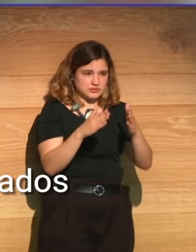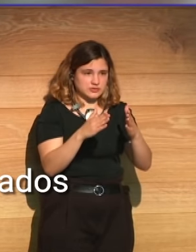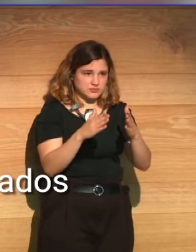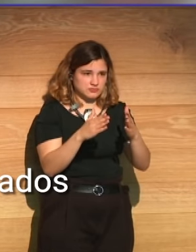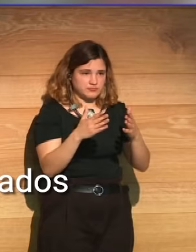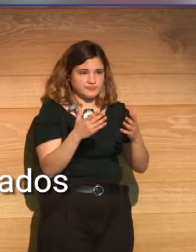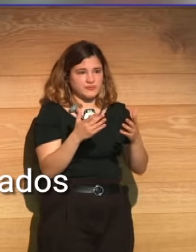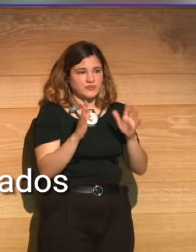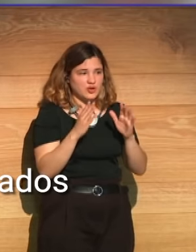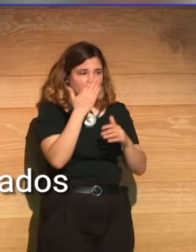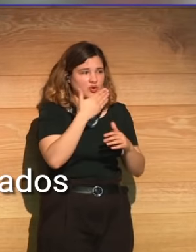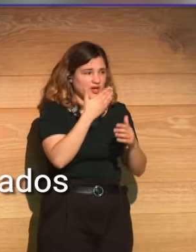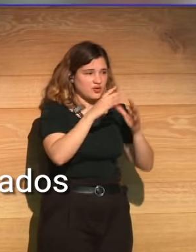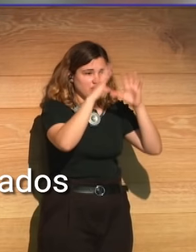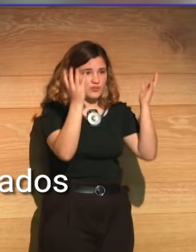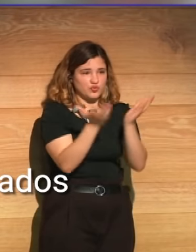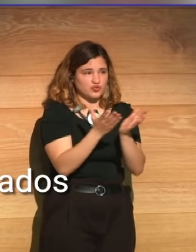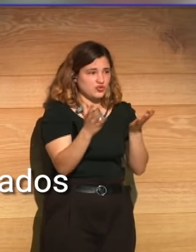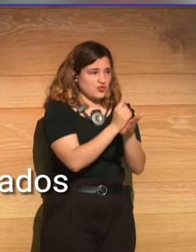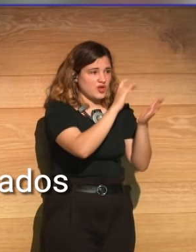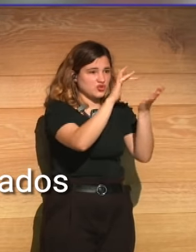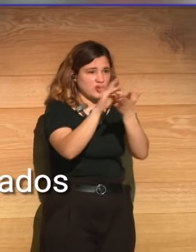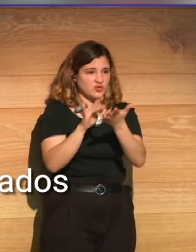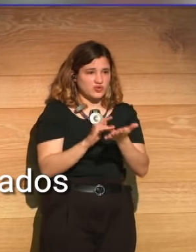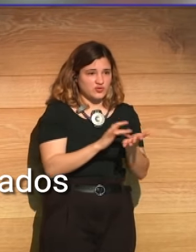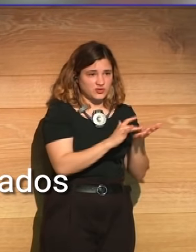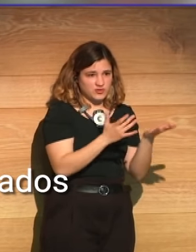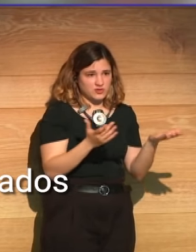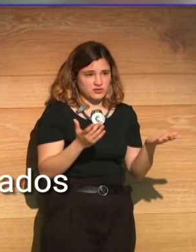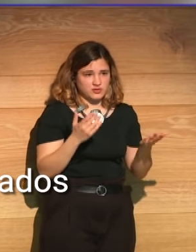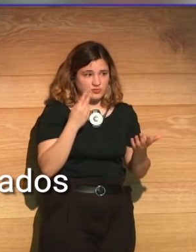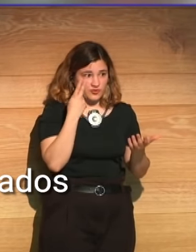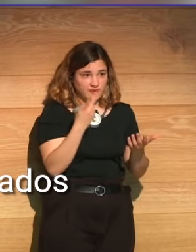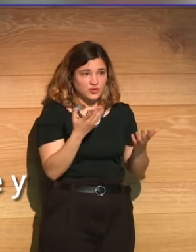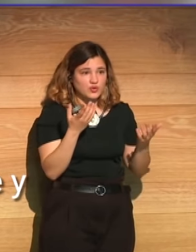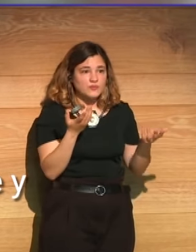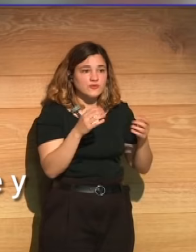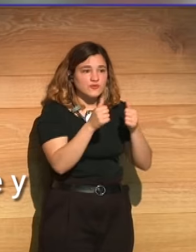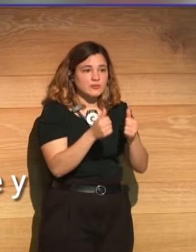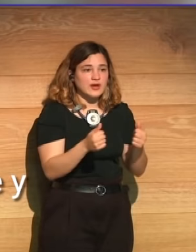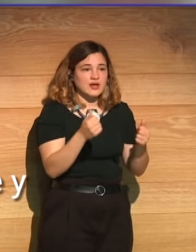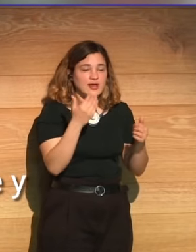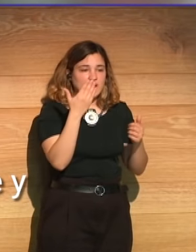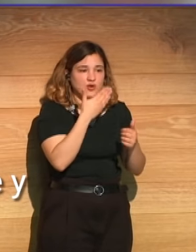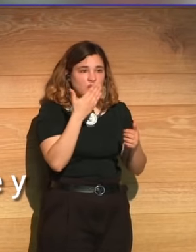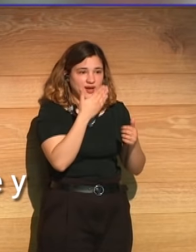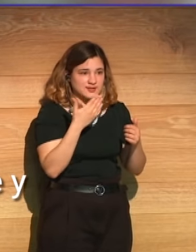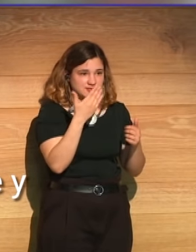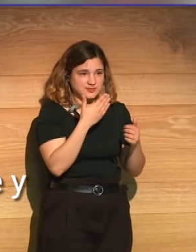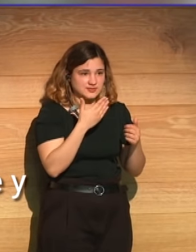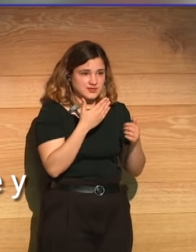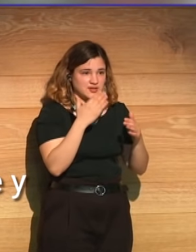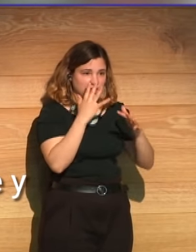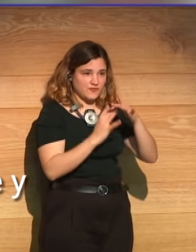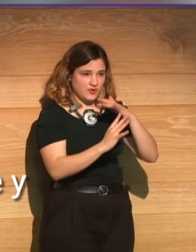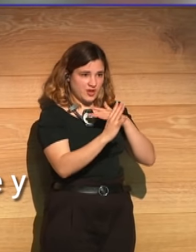we're seeing is refugee hosting schools are often not prioritized within the initial pilots, and so I think it takes the entire community to